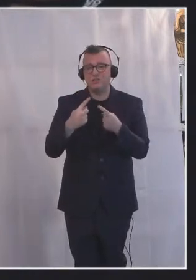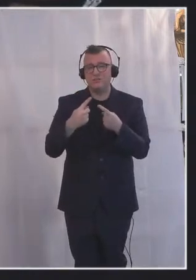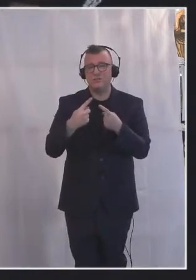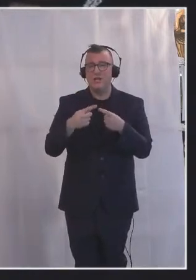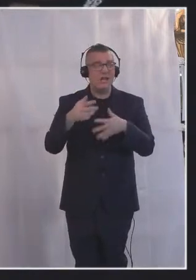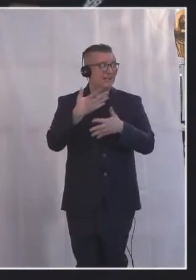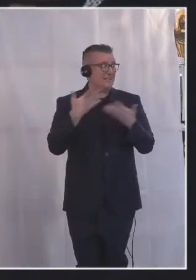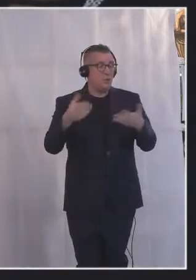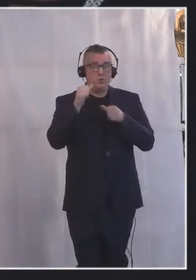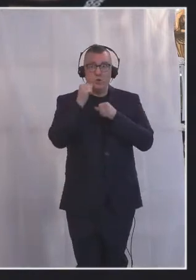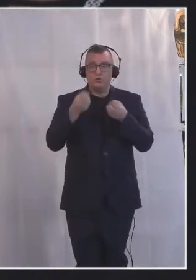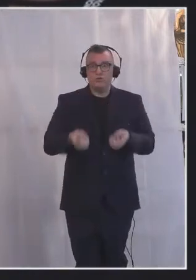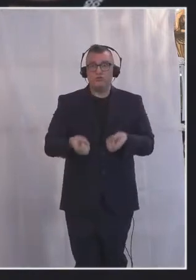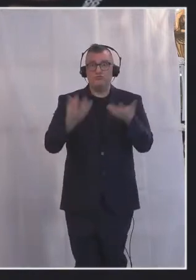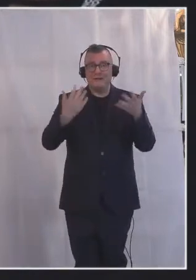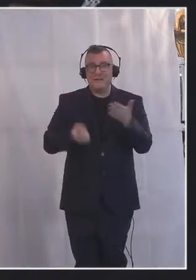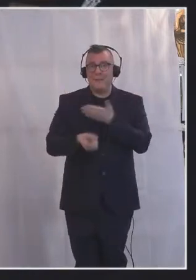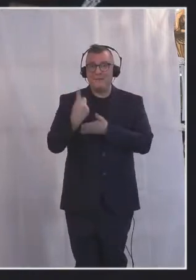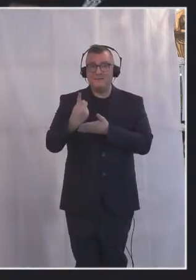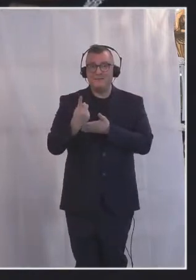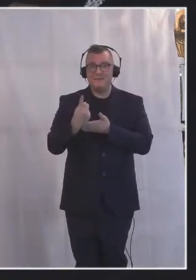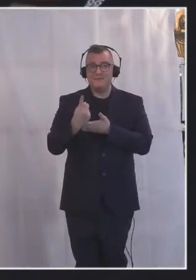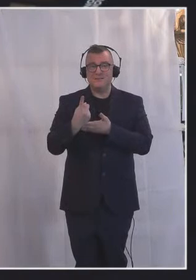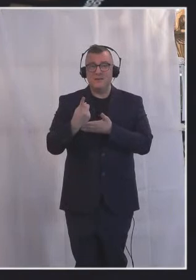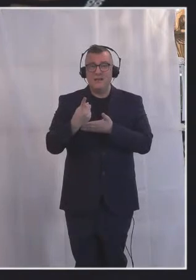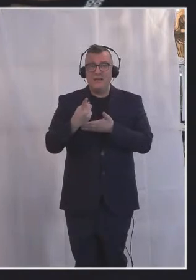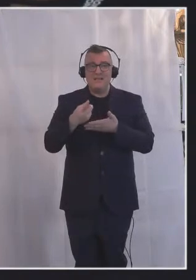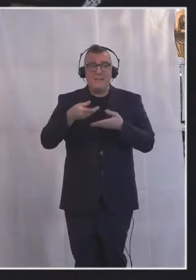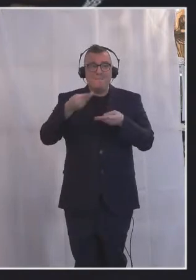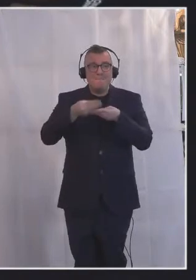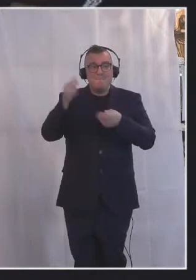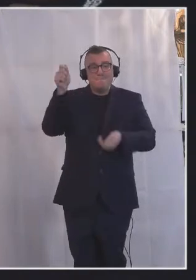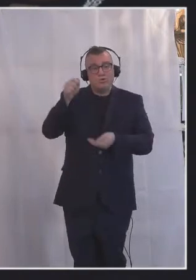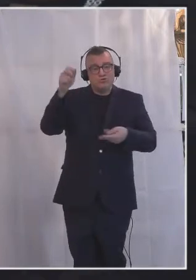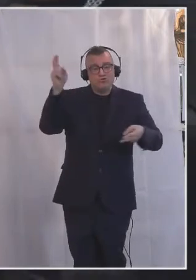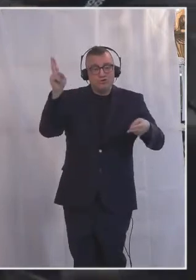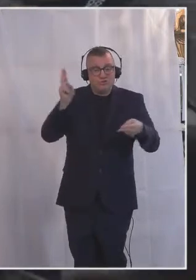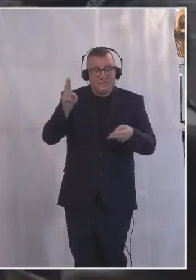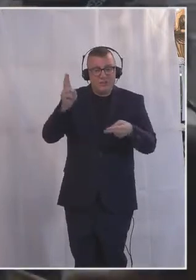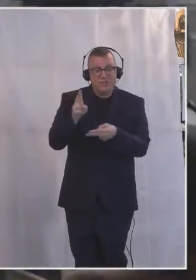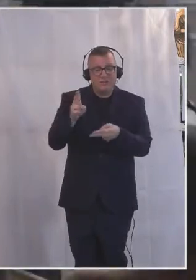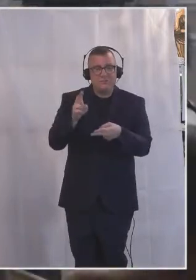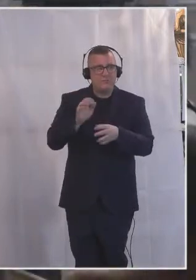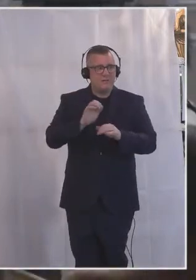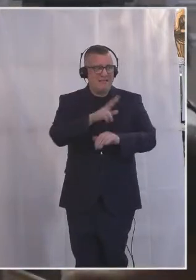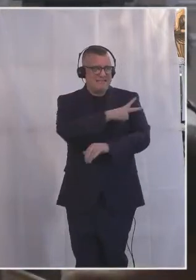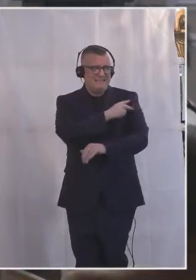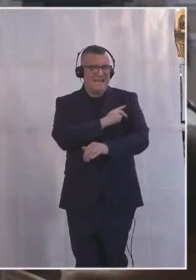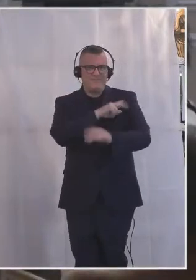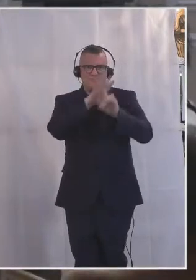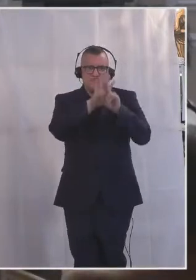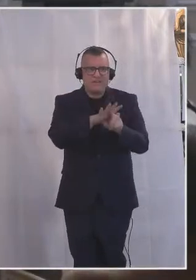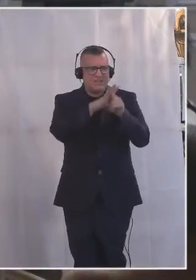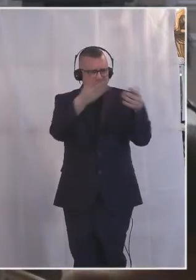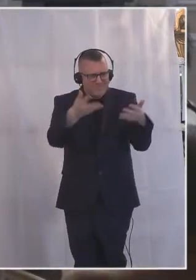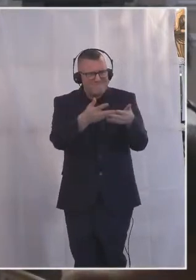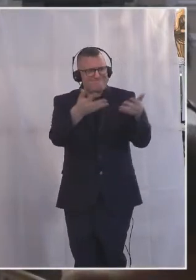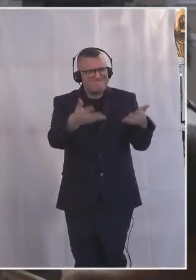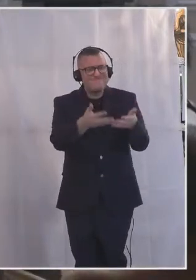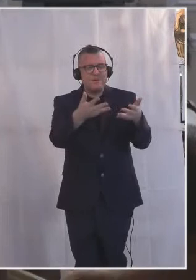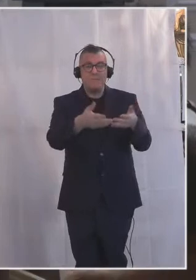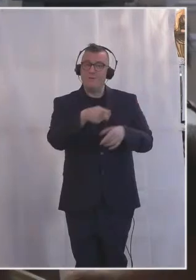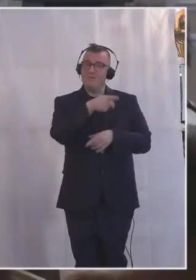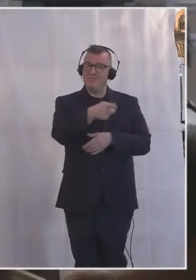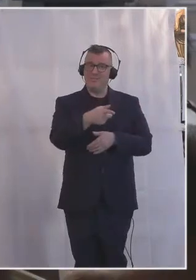strikes. The austerity measures, the pressure that's on them to deliver more, but they're not being invested in, they're not